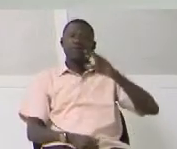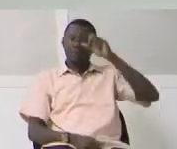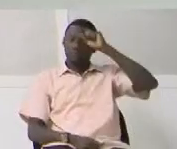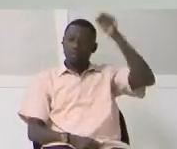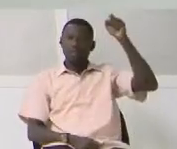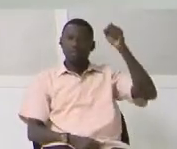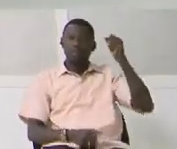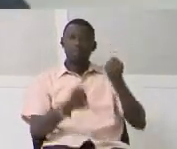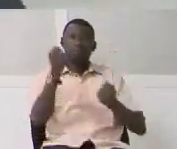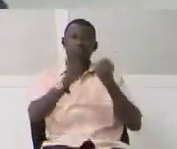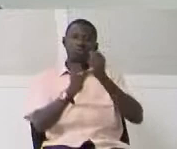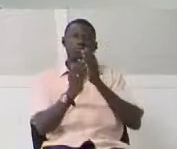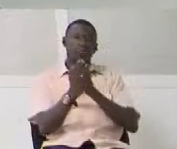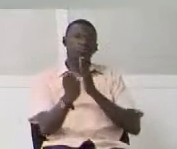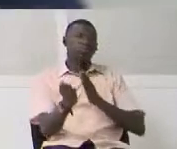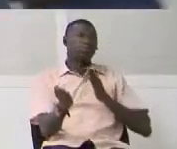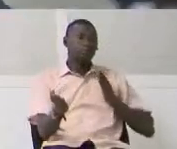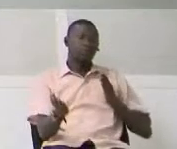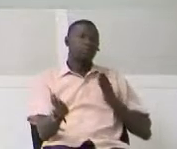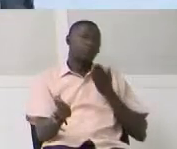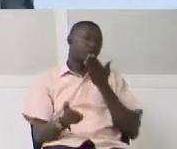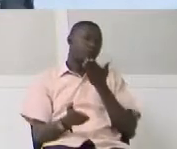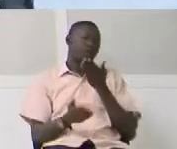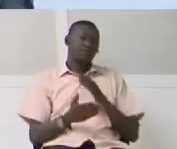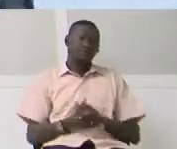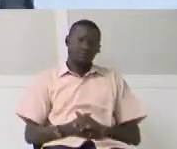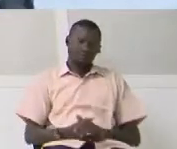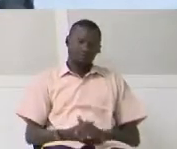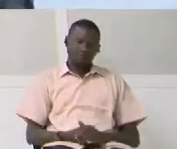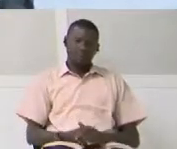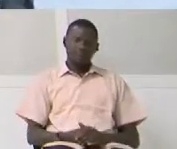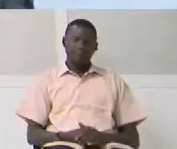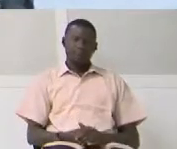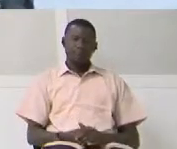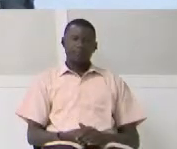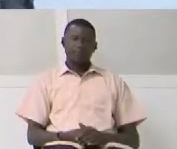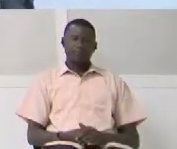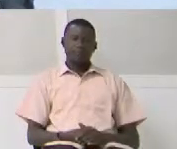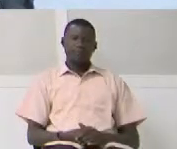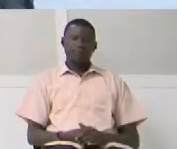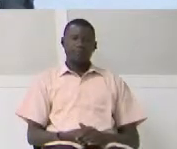fetal bi nga xam ne soldari fetaloon nañ ko ko xam ne moom doon dawal moto.